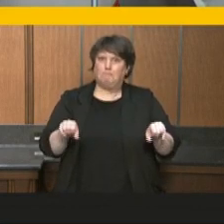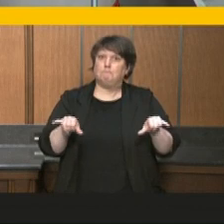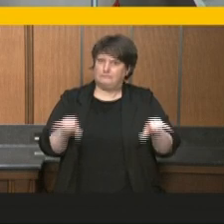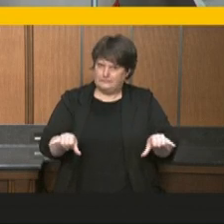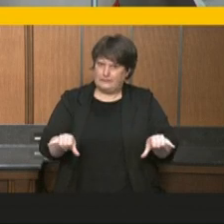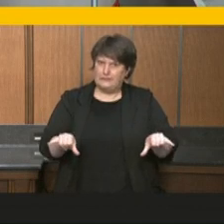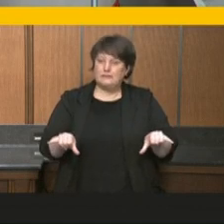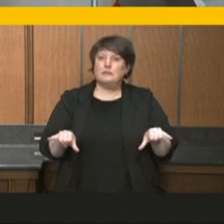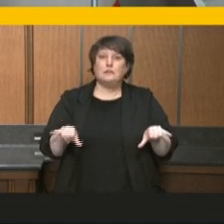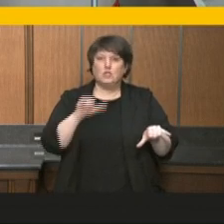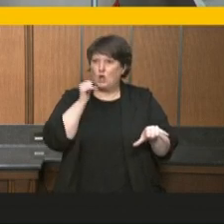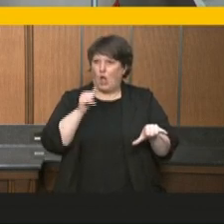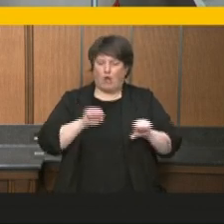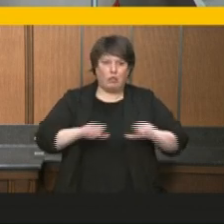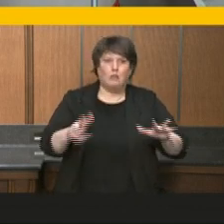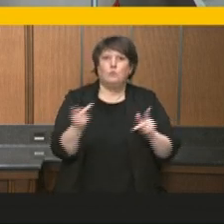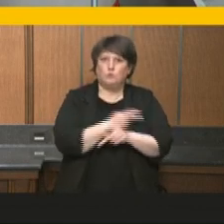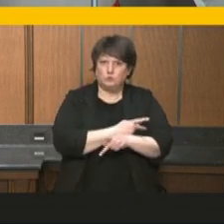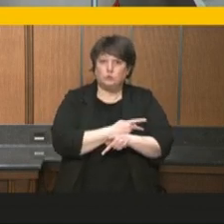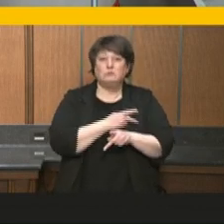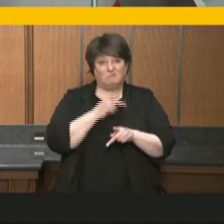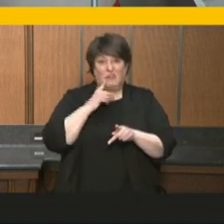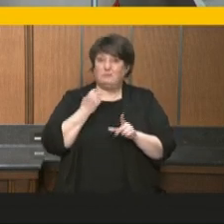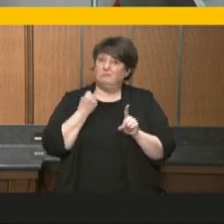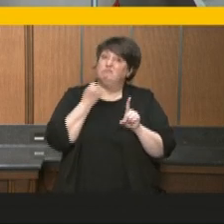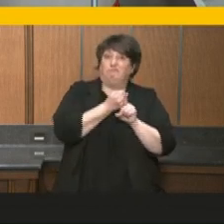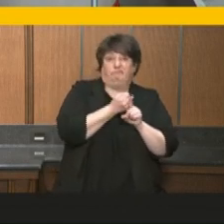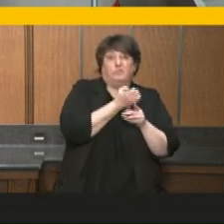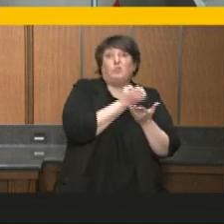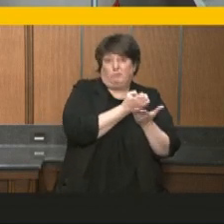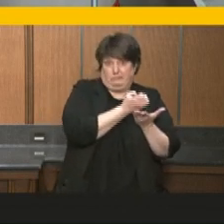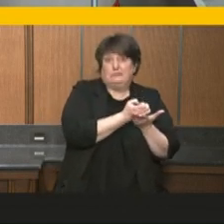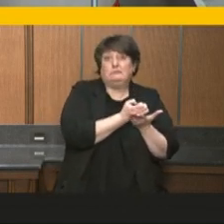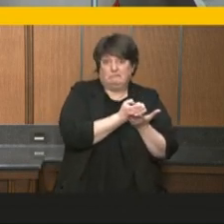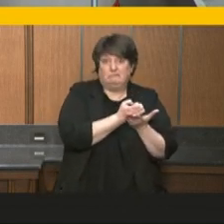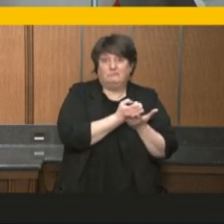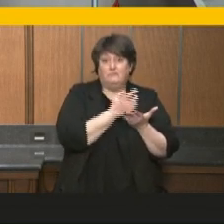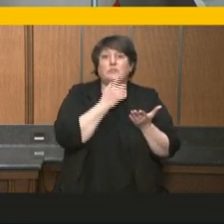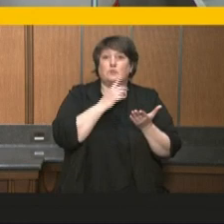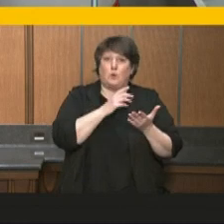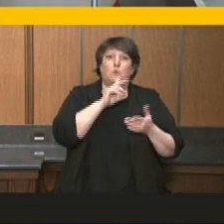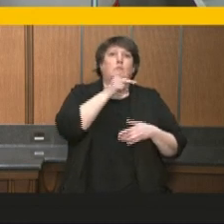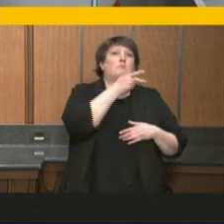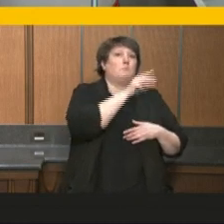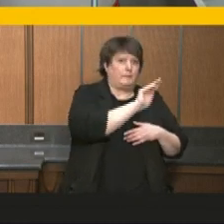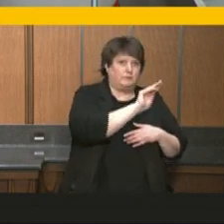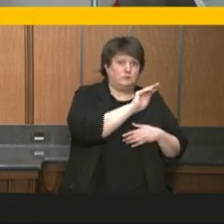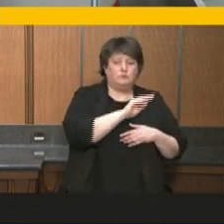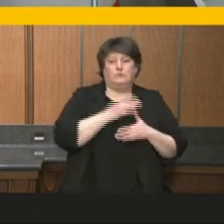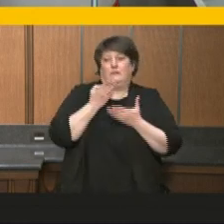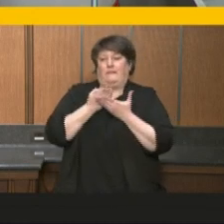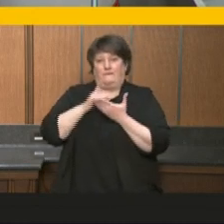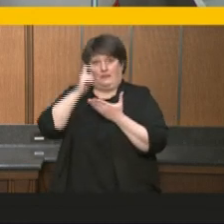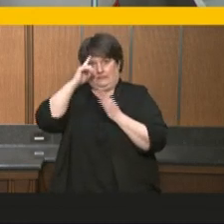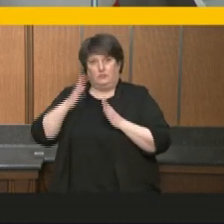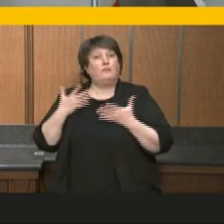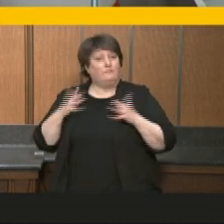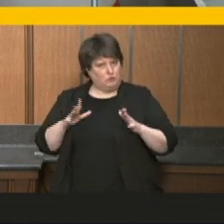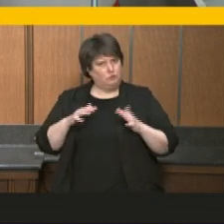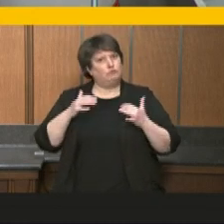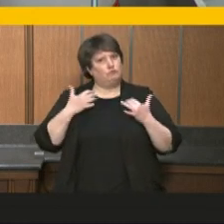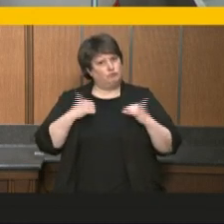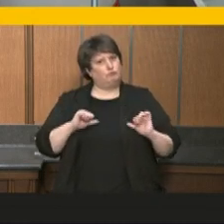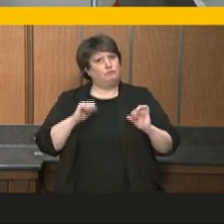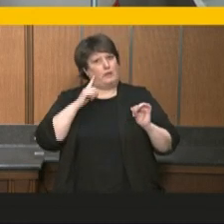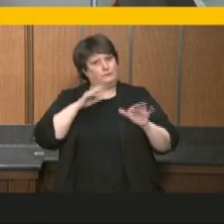there are serious collateral economic impact, which the Prime Minister and the Finance Minister addressed today. Dr. Tam shared with